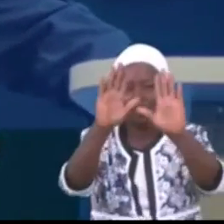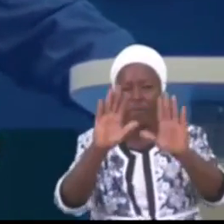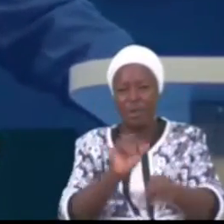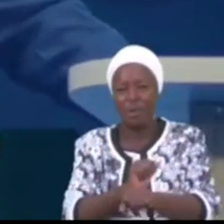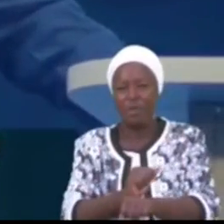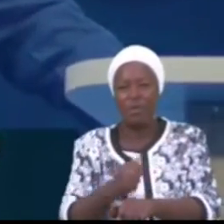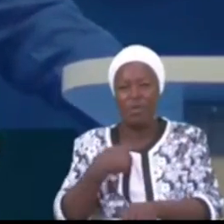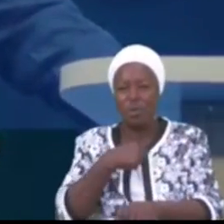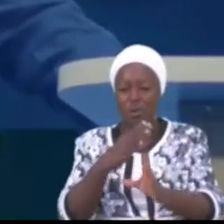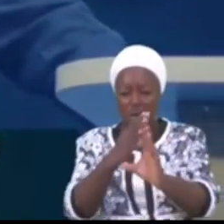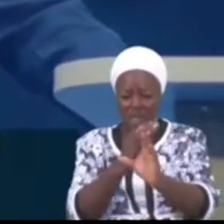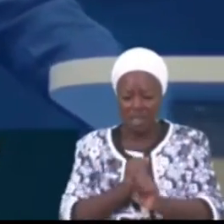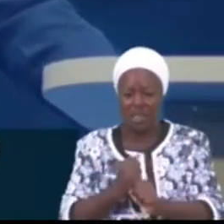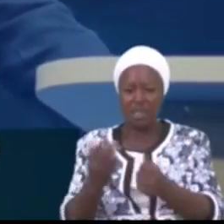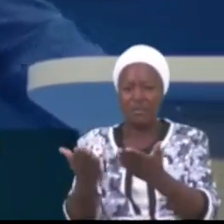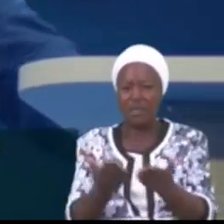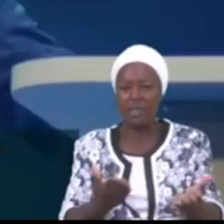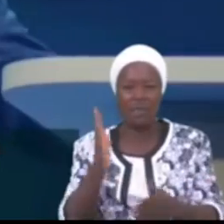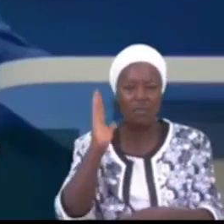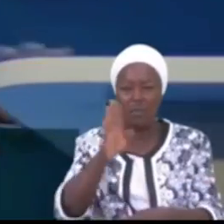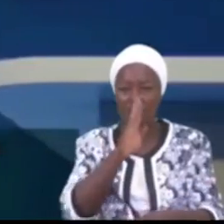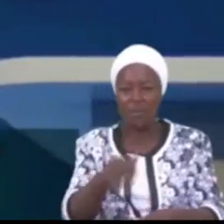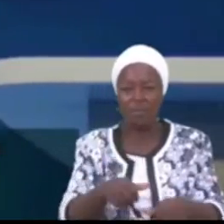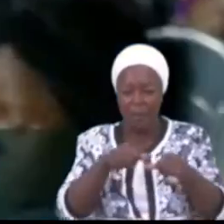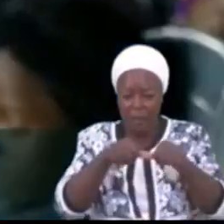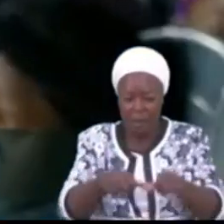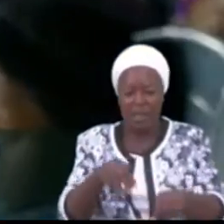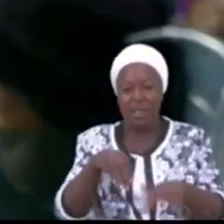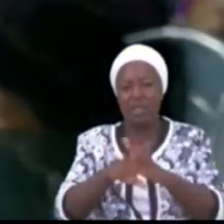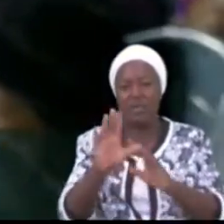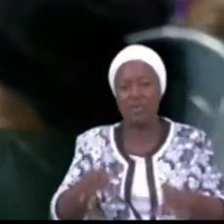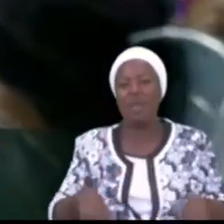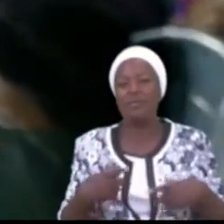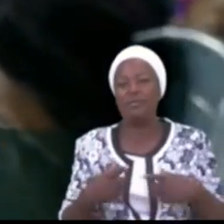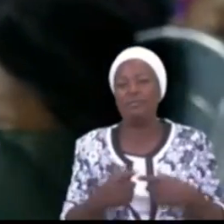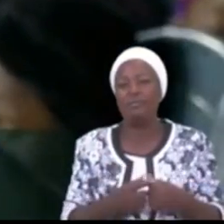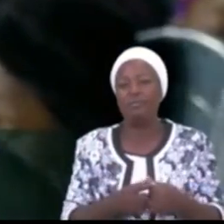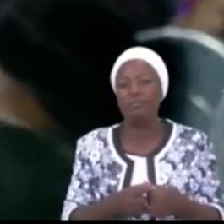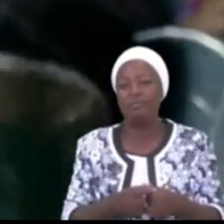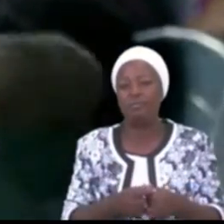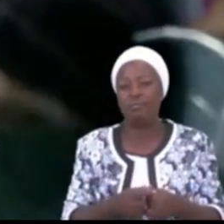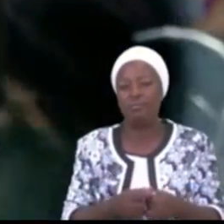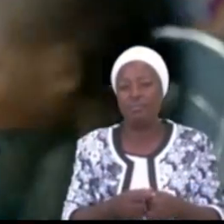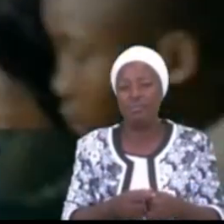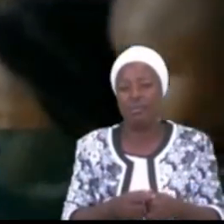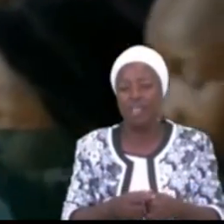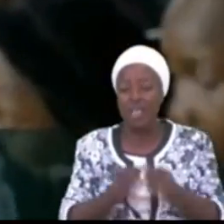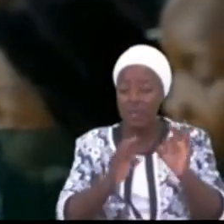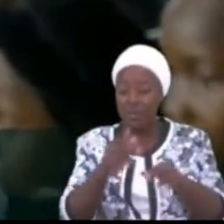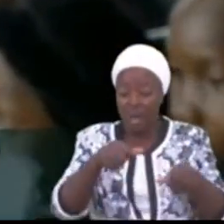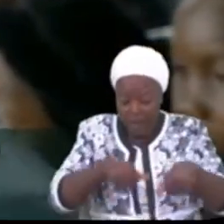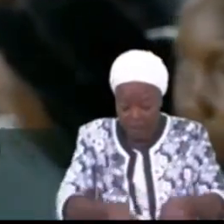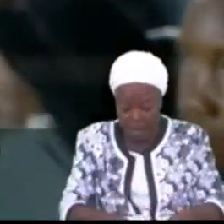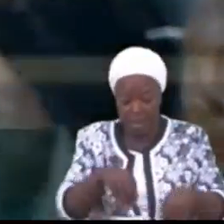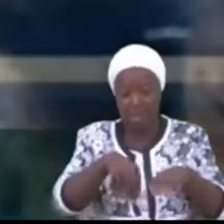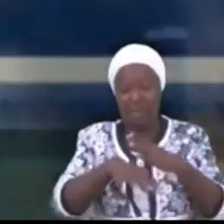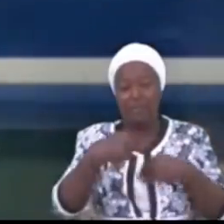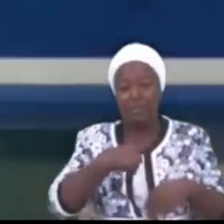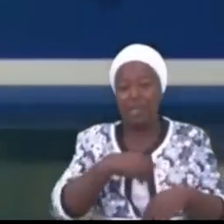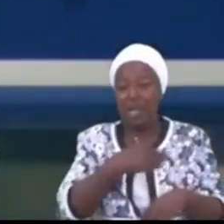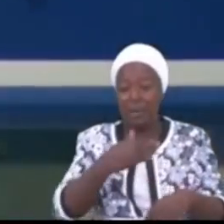receive here, will be permanent in your life. If you abide in me and my